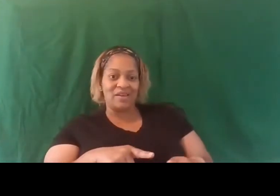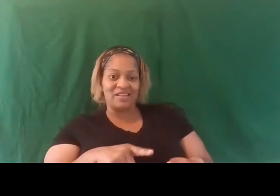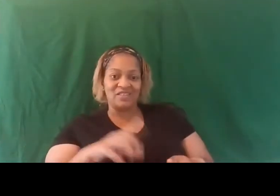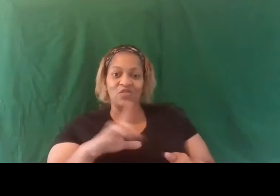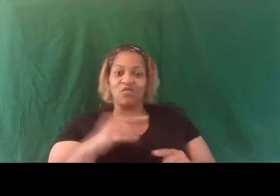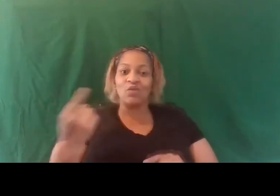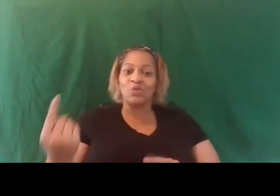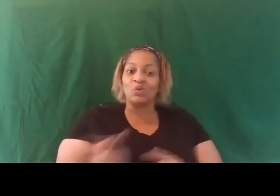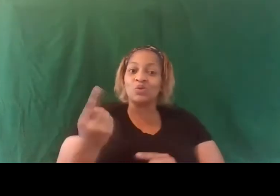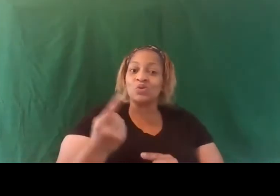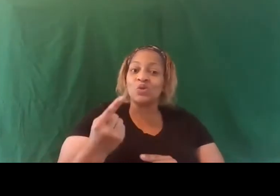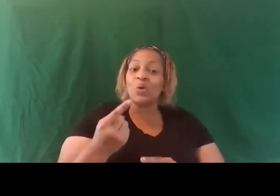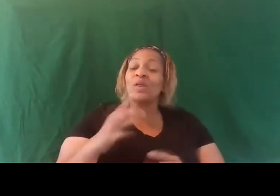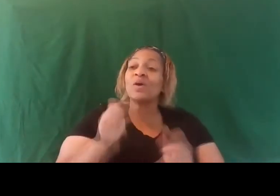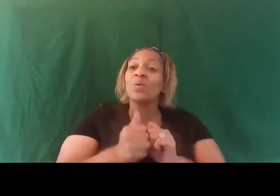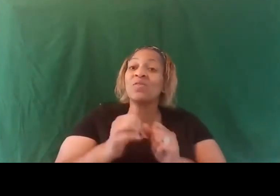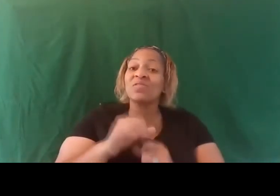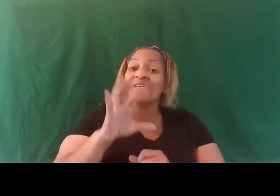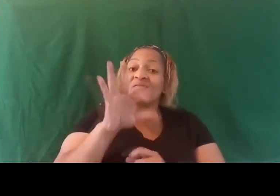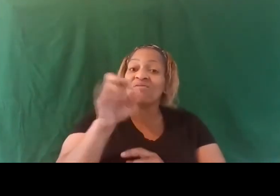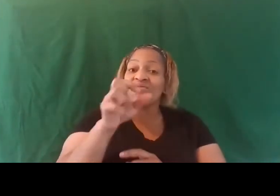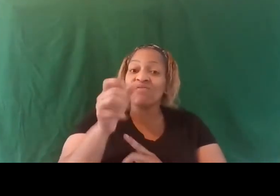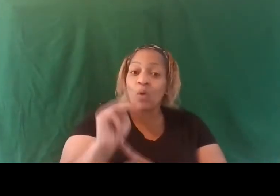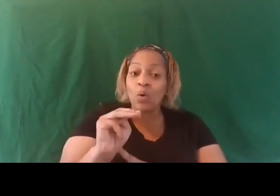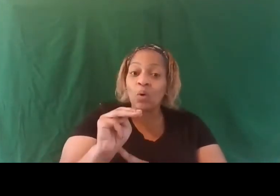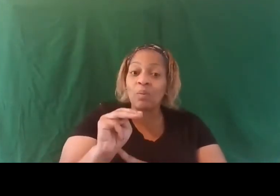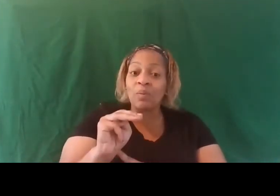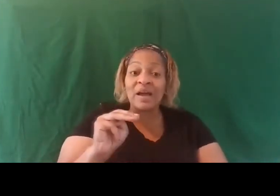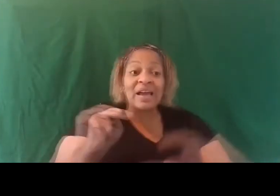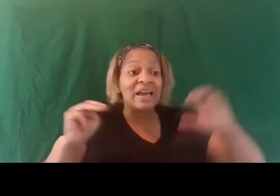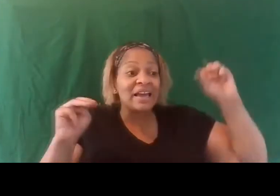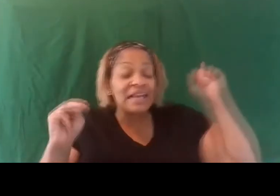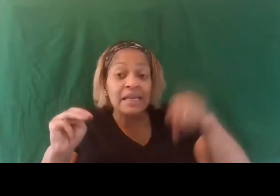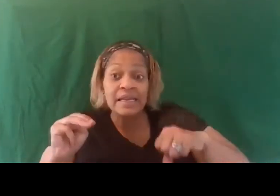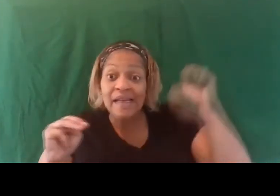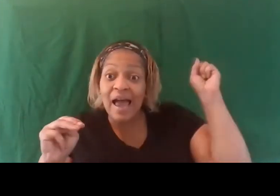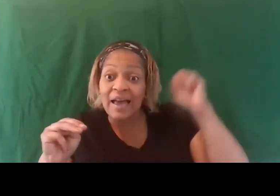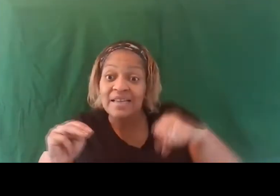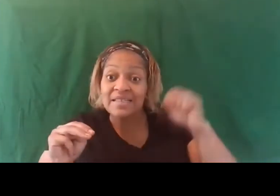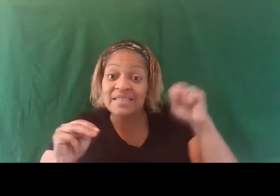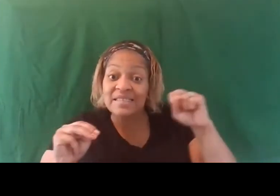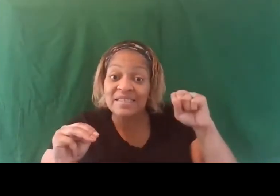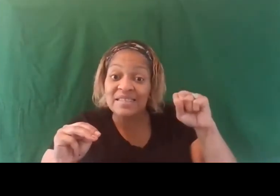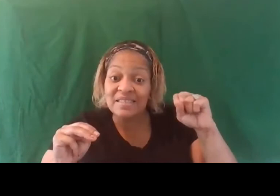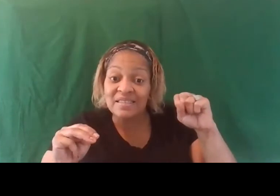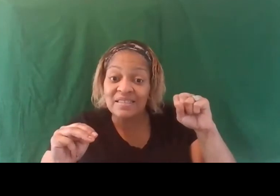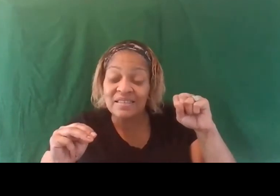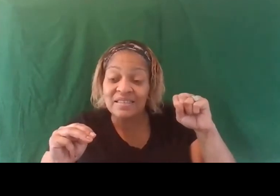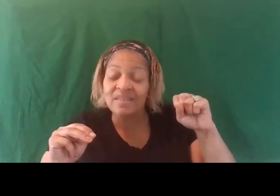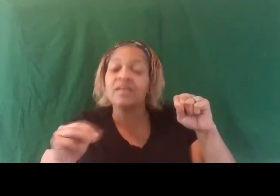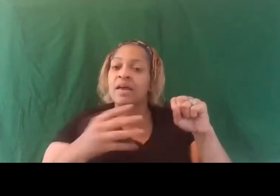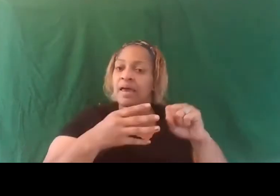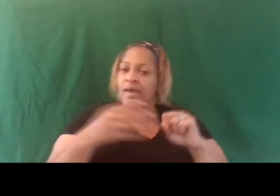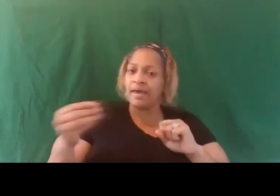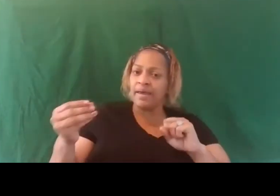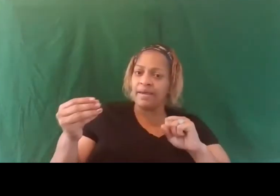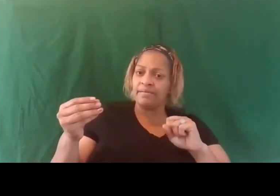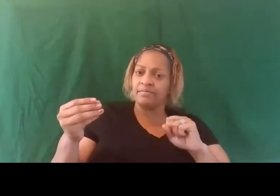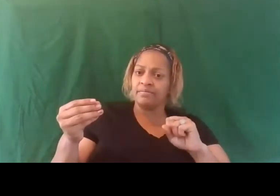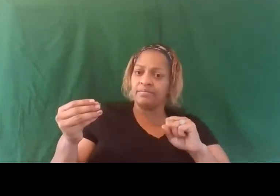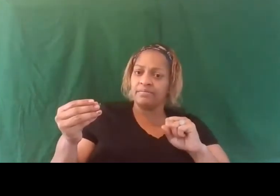Yes. And now at the level of the infinite, yes, suffering does not